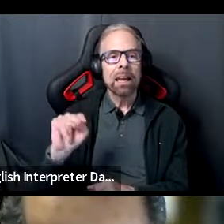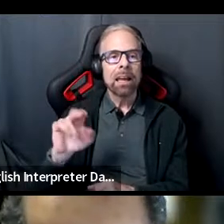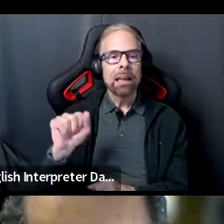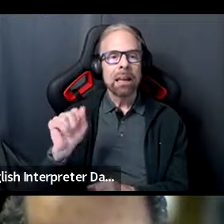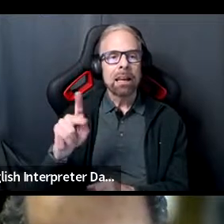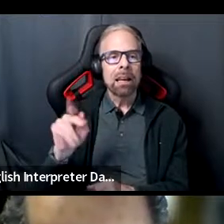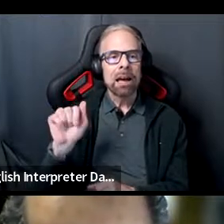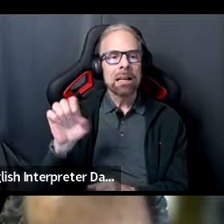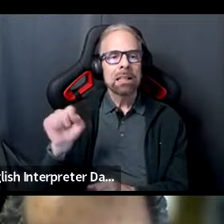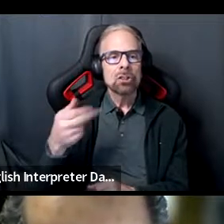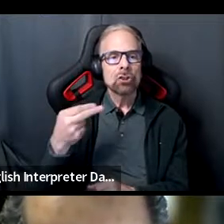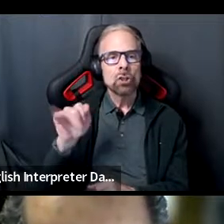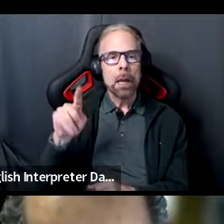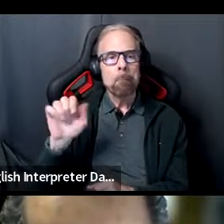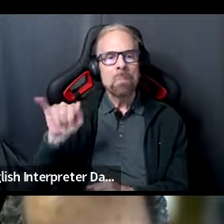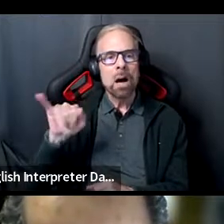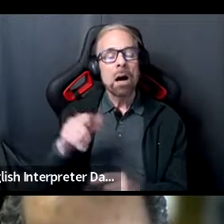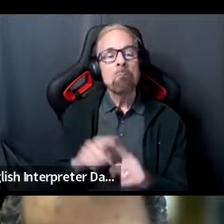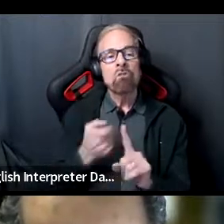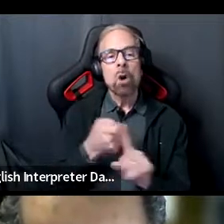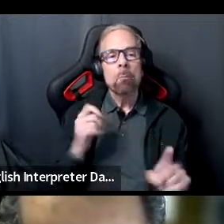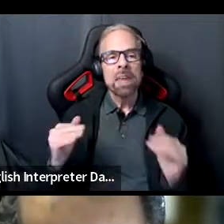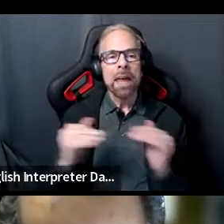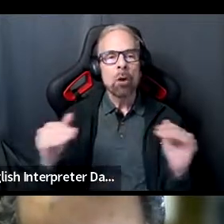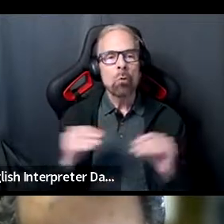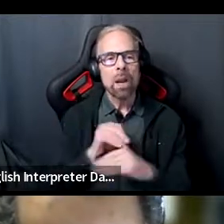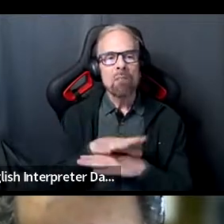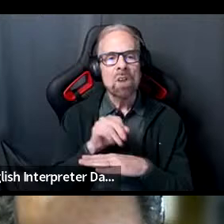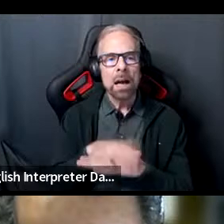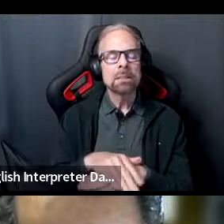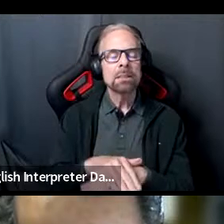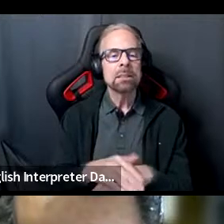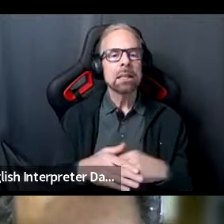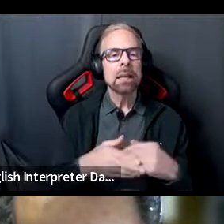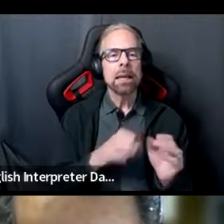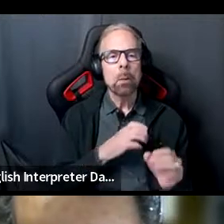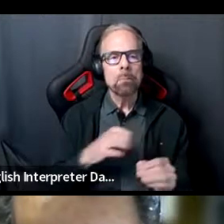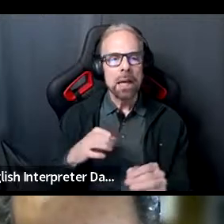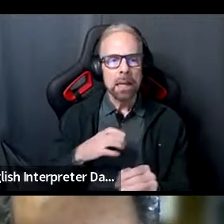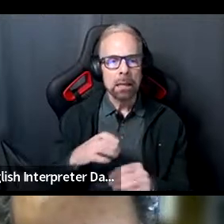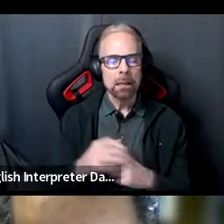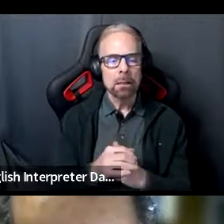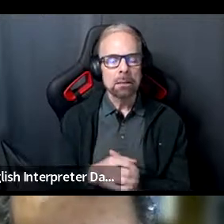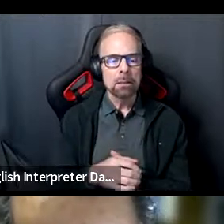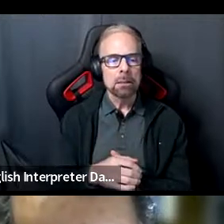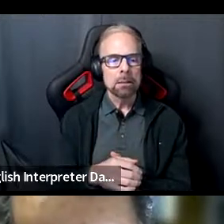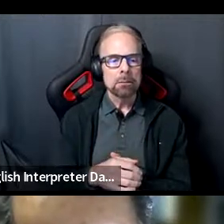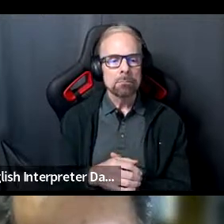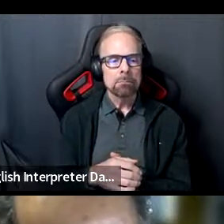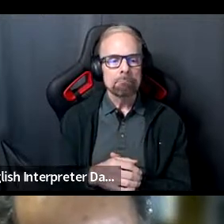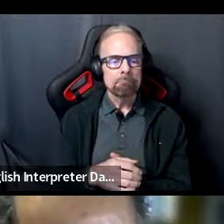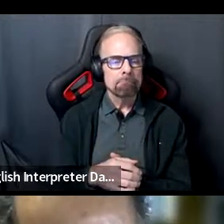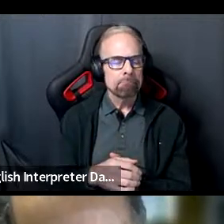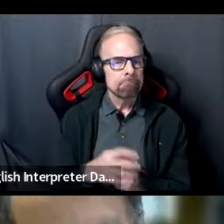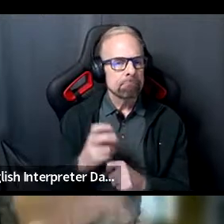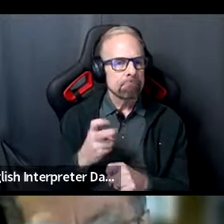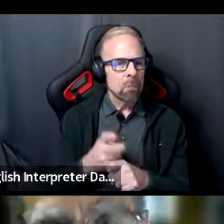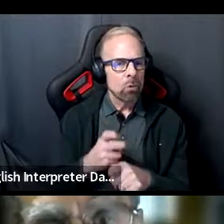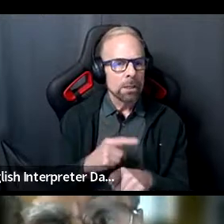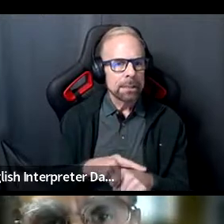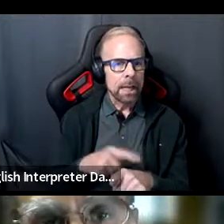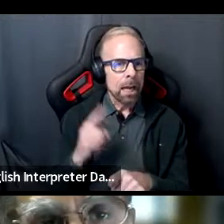Equity Advisory Committee. I live in East Vancouver. I'm happy to be here. I use she,